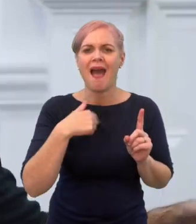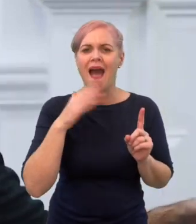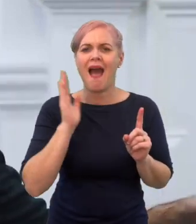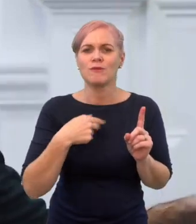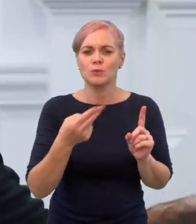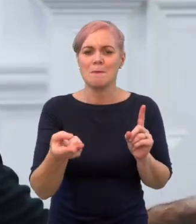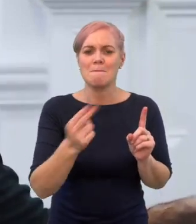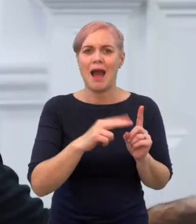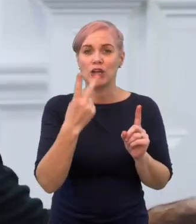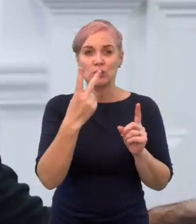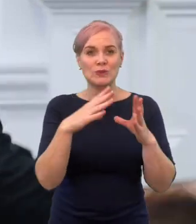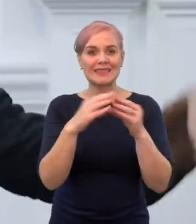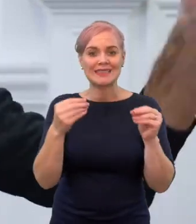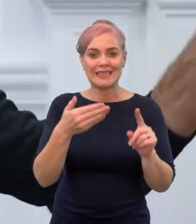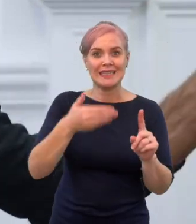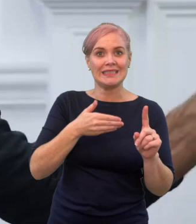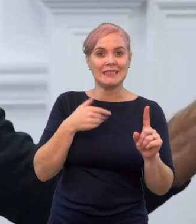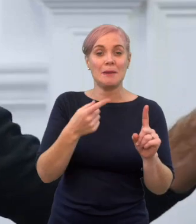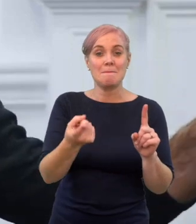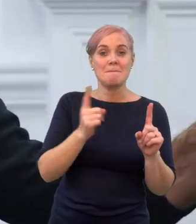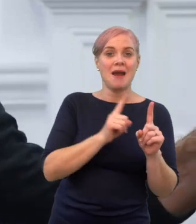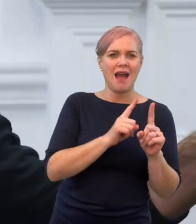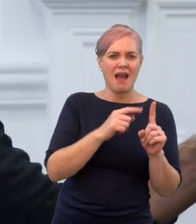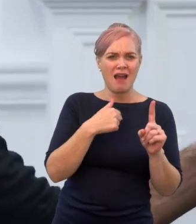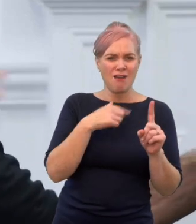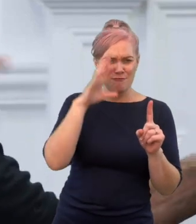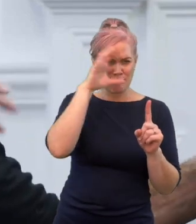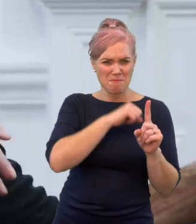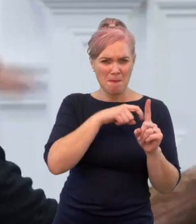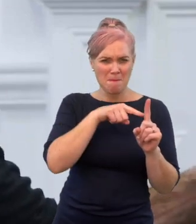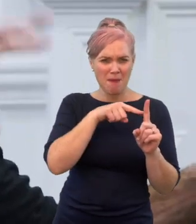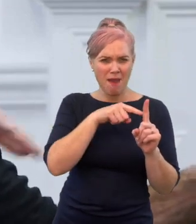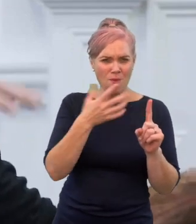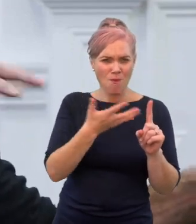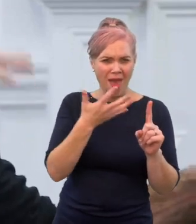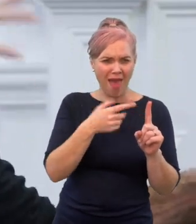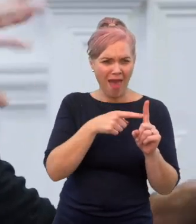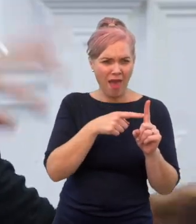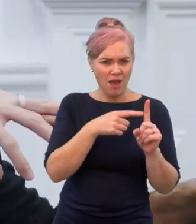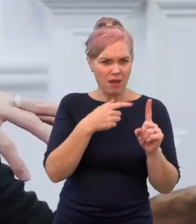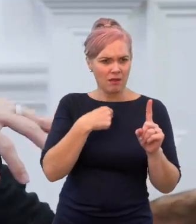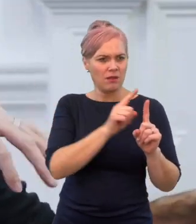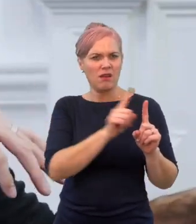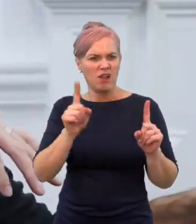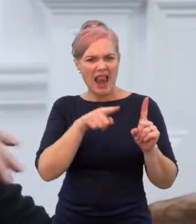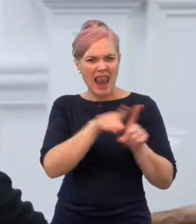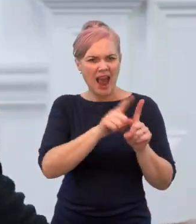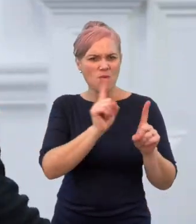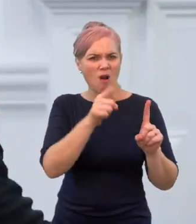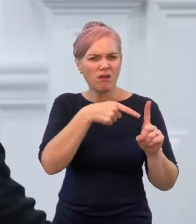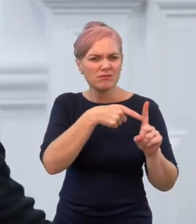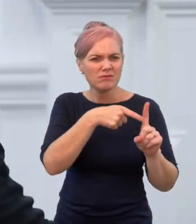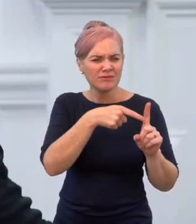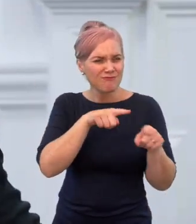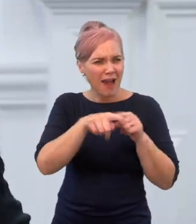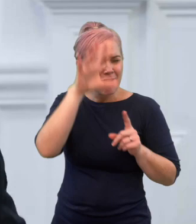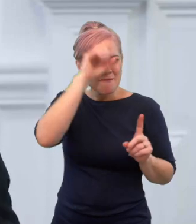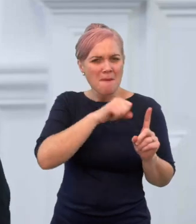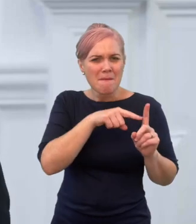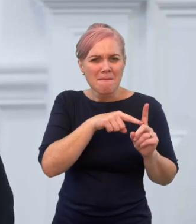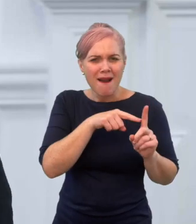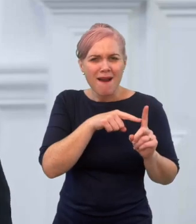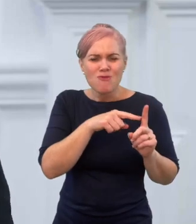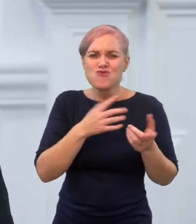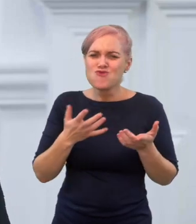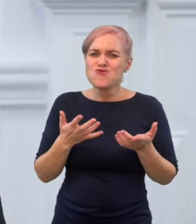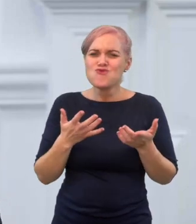back to the other one that you've just, you know, you were in two scenes ago. It's trying to remember where, you know, where you left that character. So it's just trying to recall